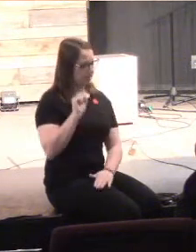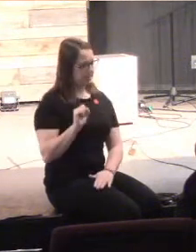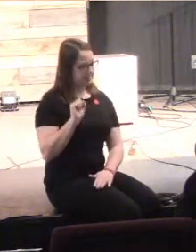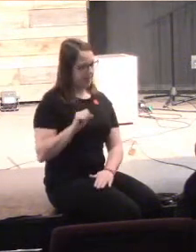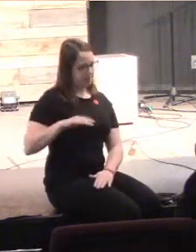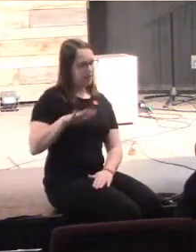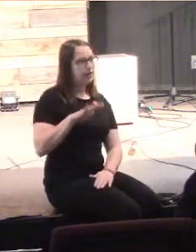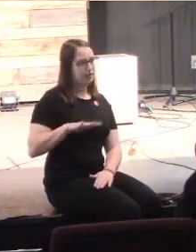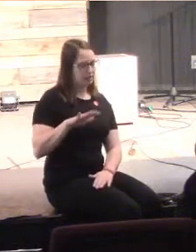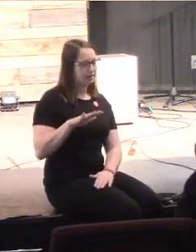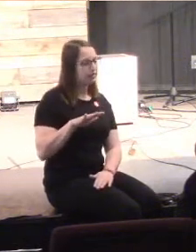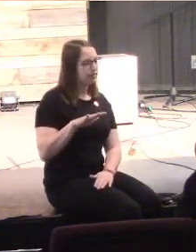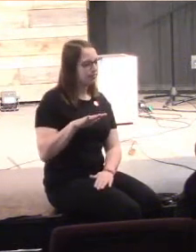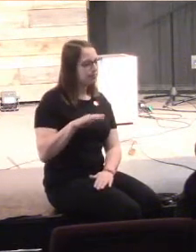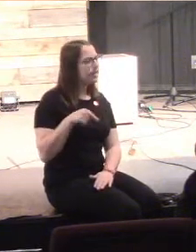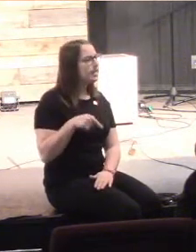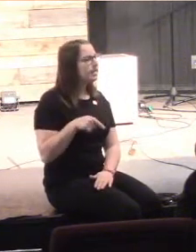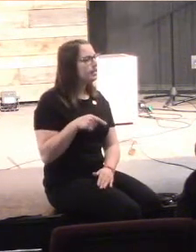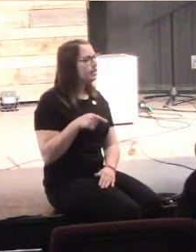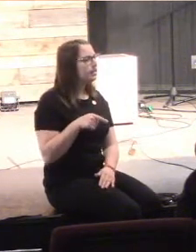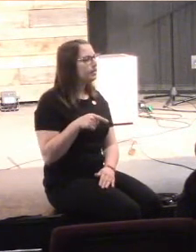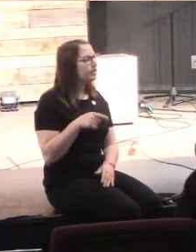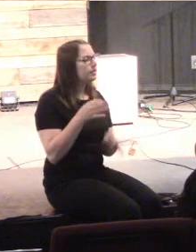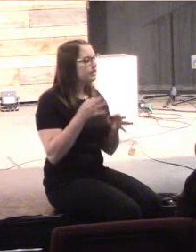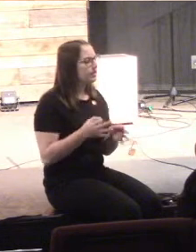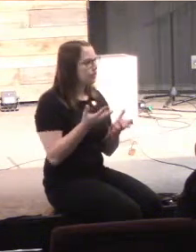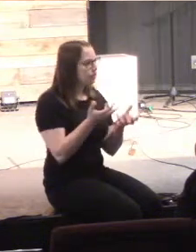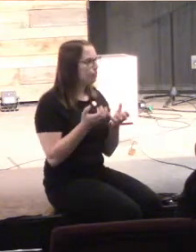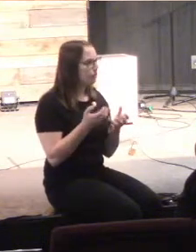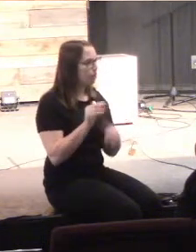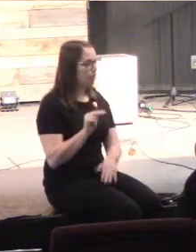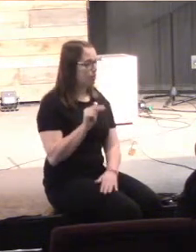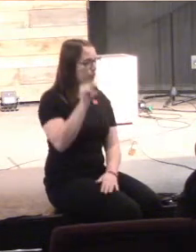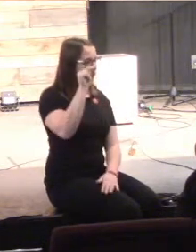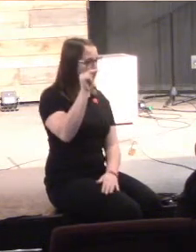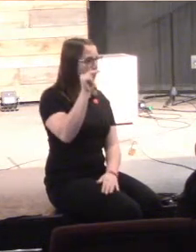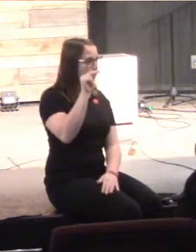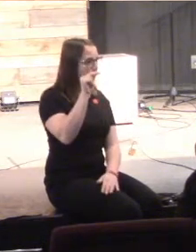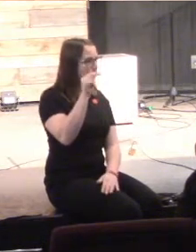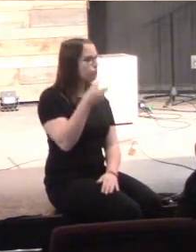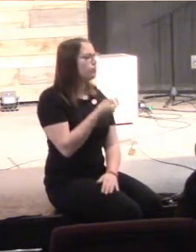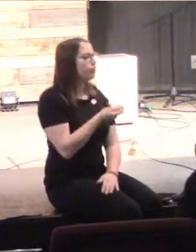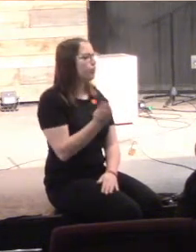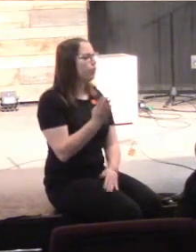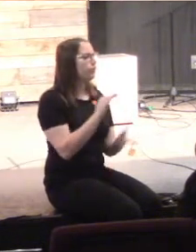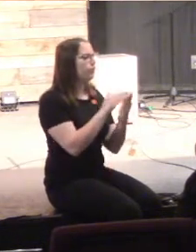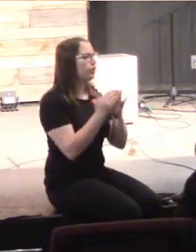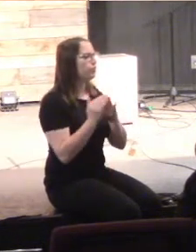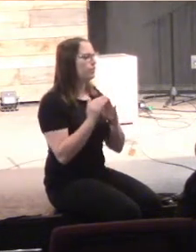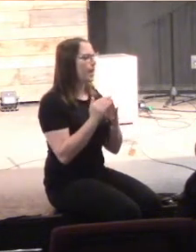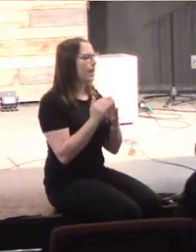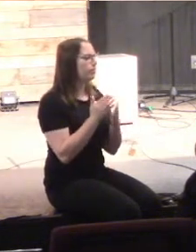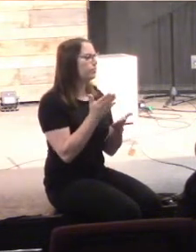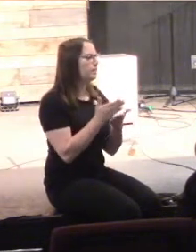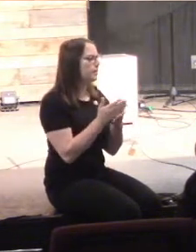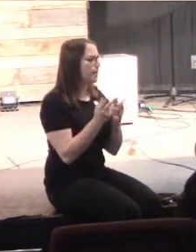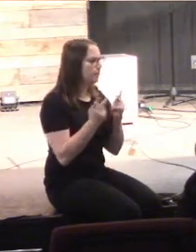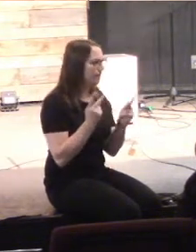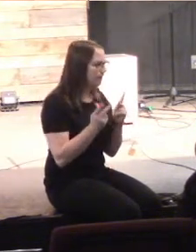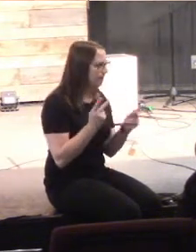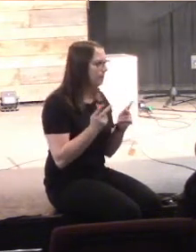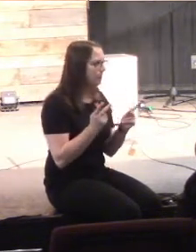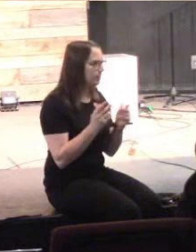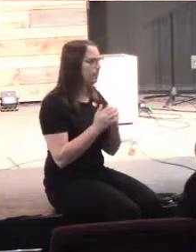and he decides he's going to go north, and he's going to go into a few towns to to check on the disciples that have been scattered by